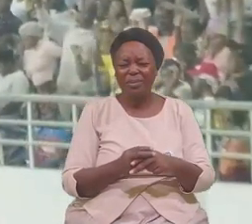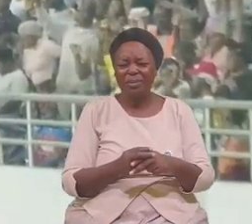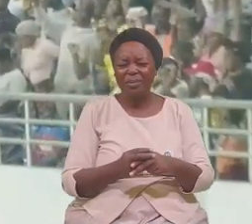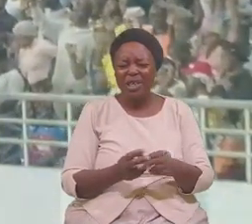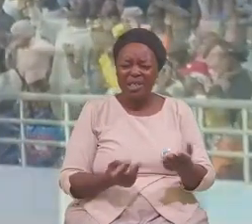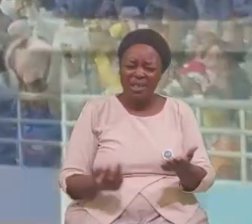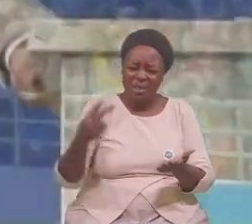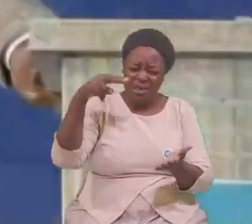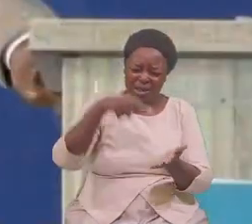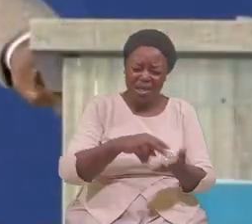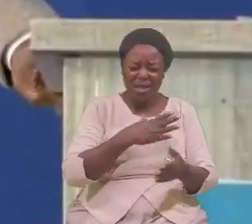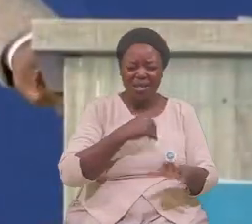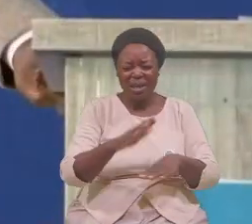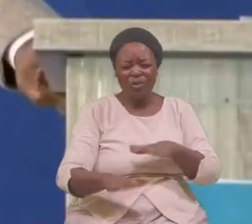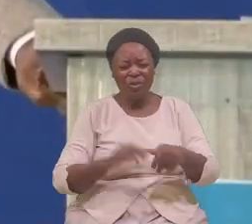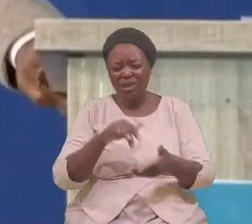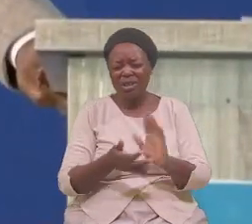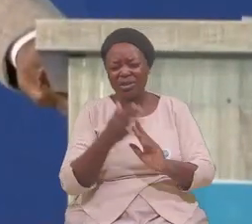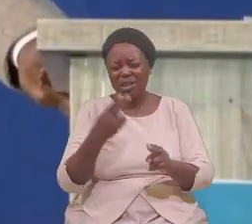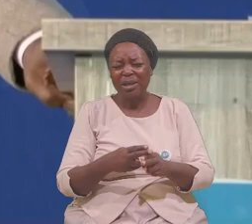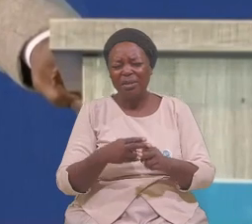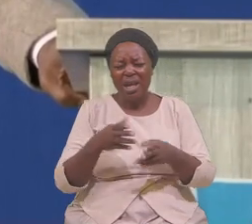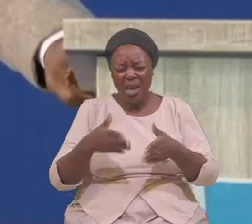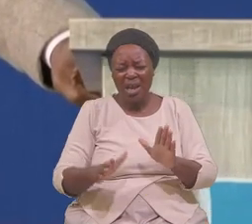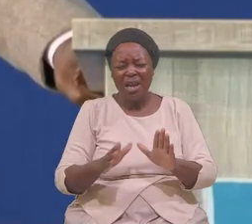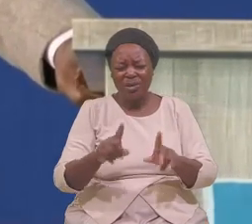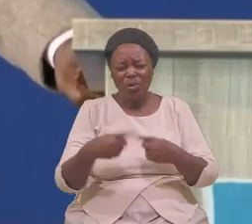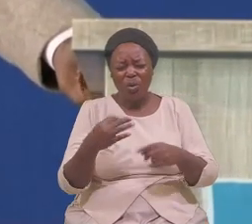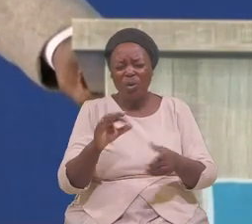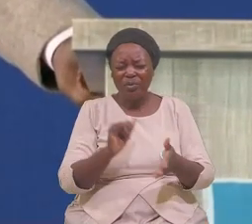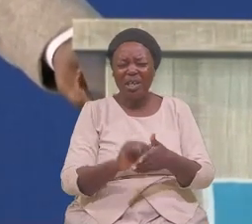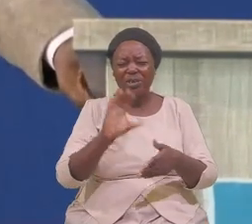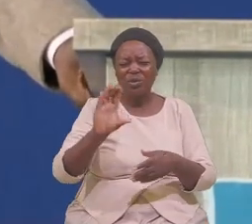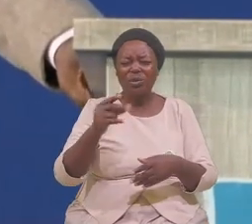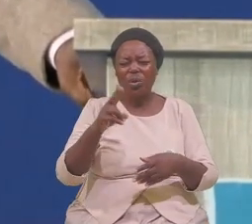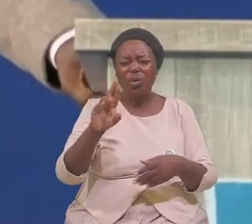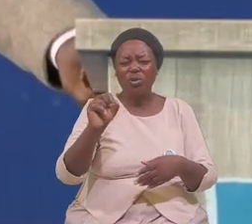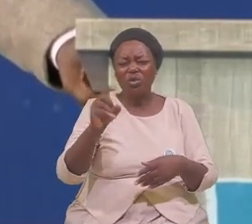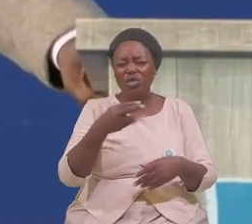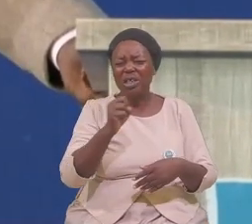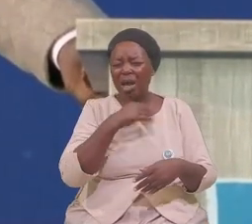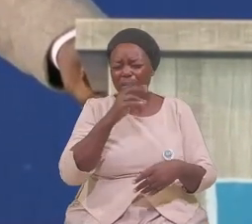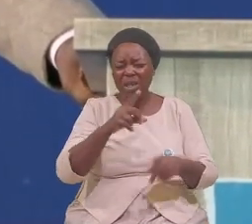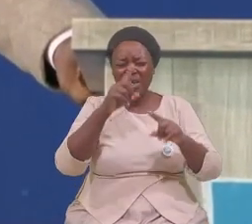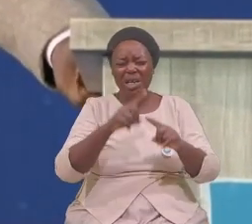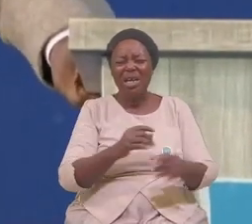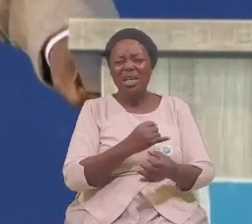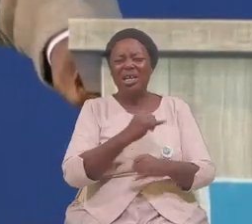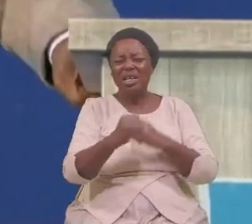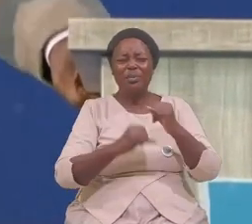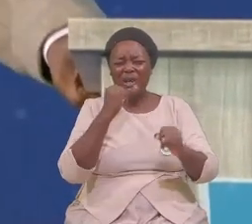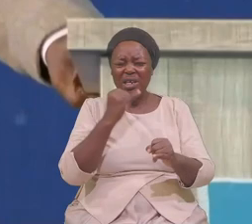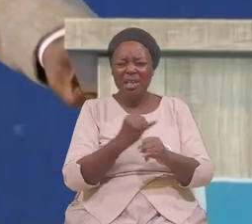Rise up and walk. Let go of the crutches and be independent of the wheelchair